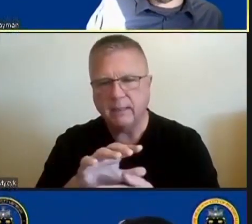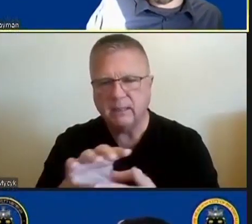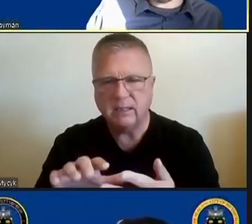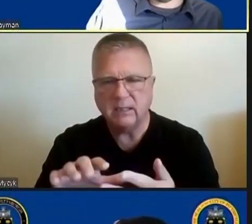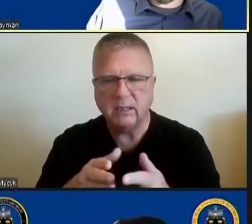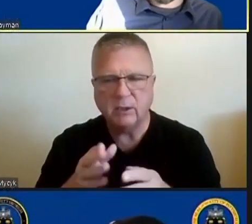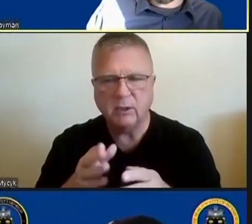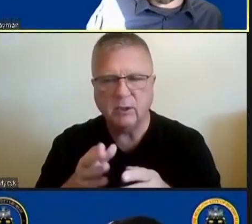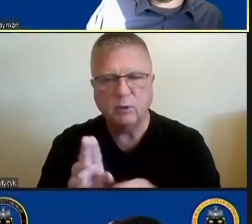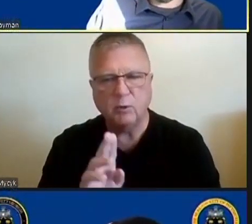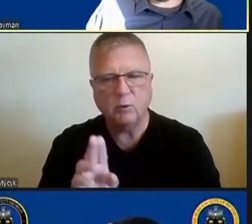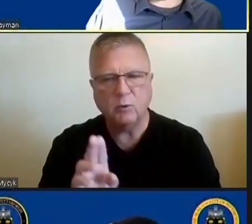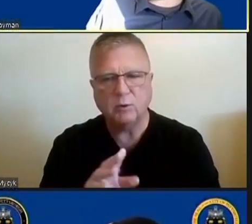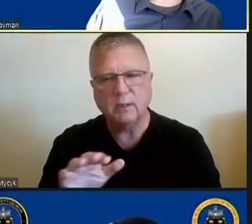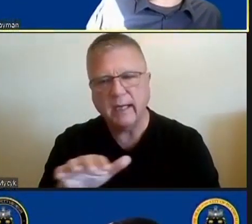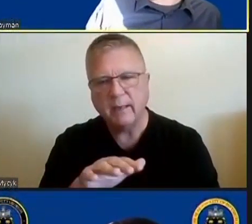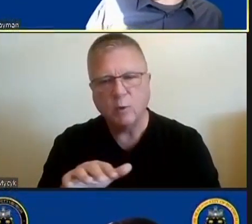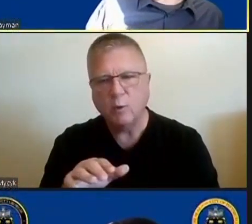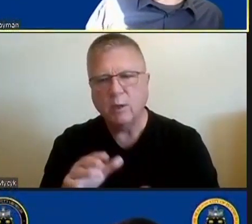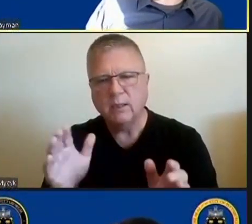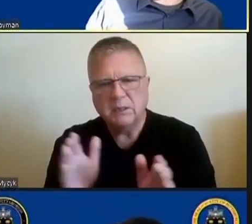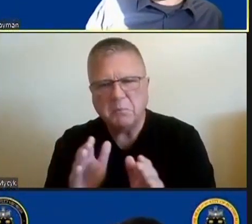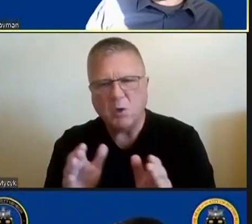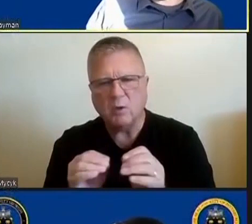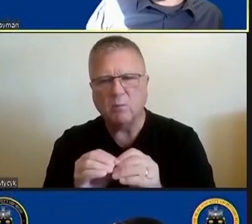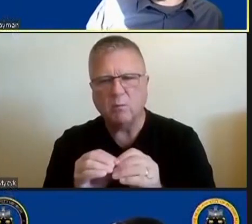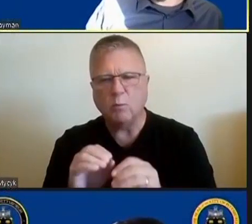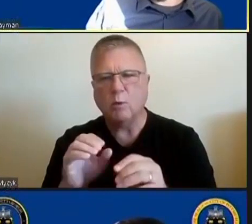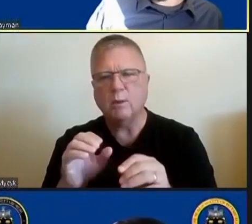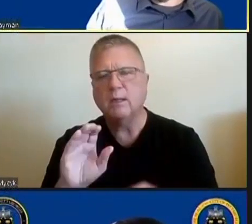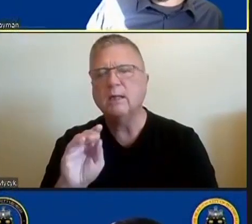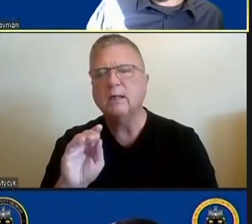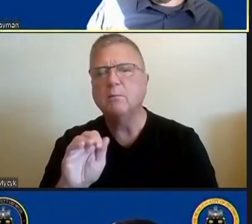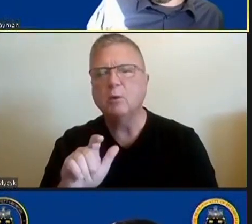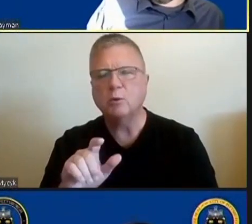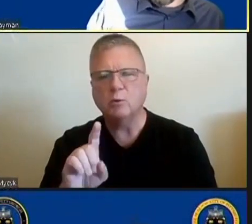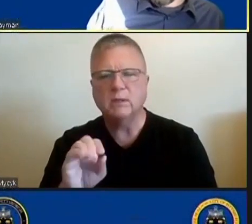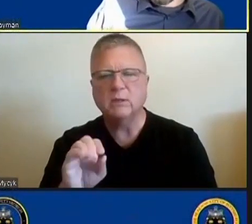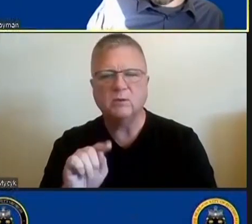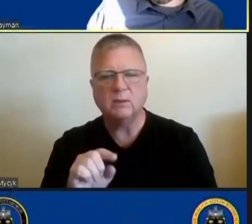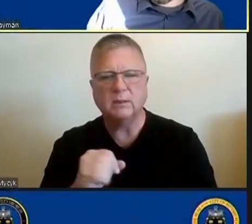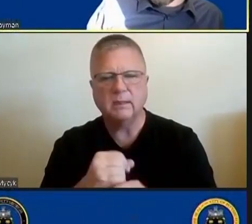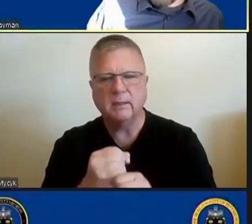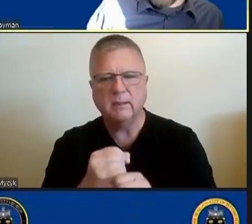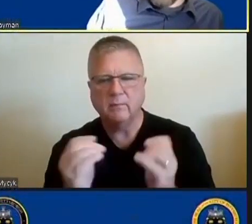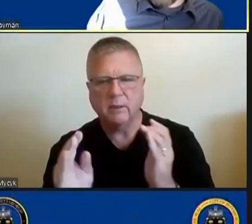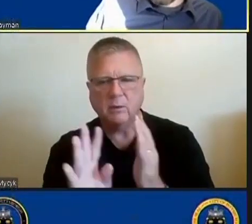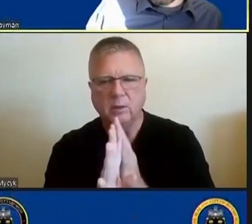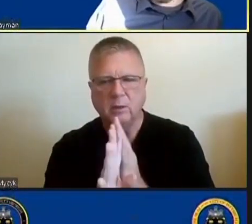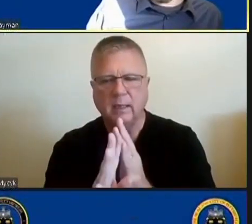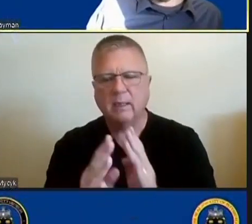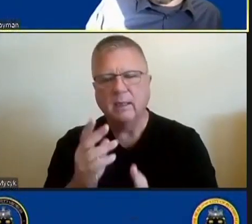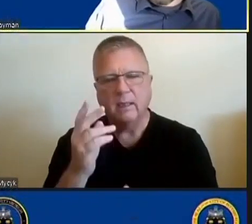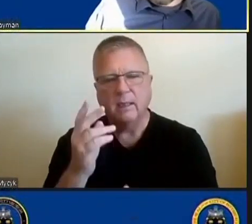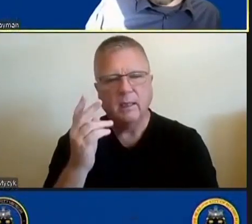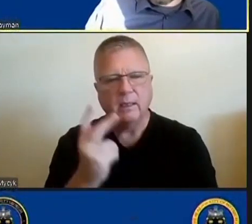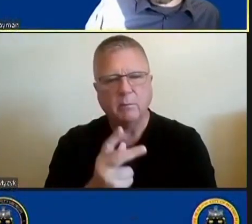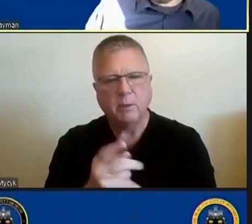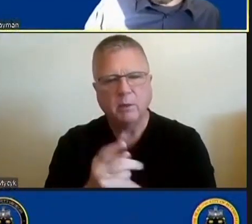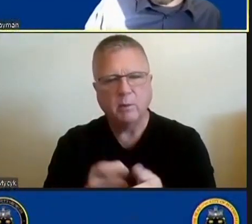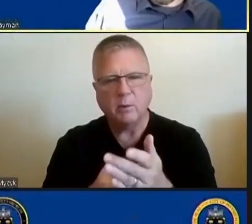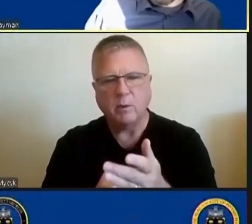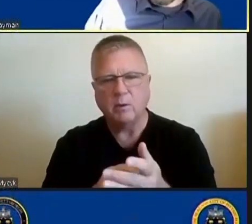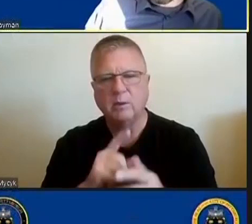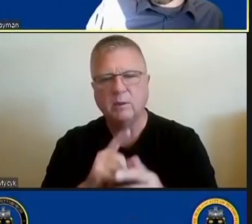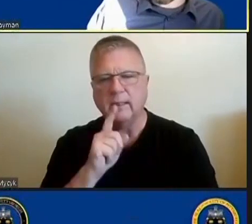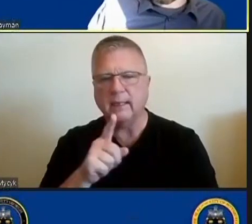smaller, more local commercial districts, and to realign the parking requirements for restaurants to the actual needs. I'll